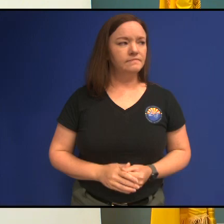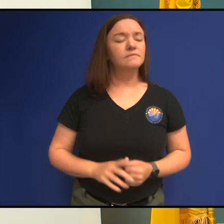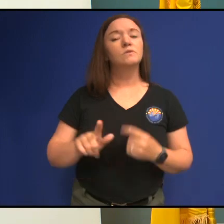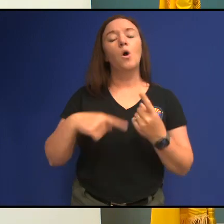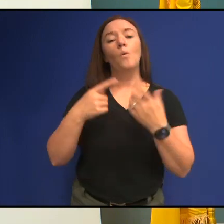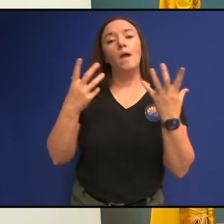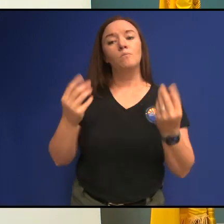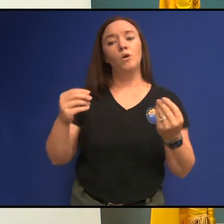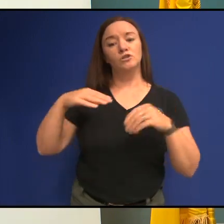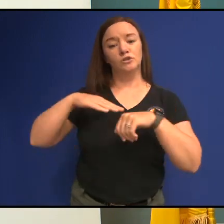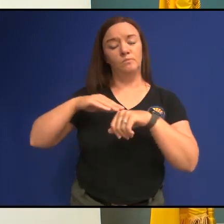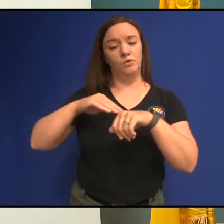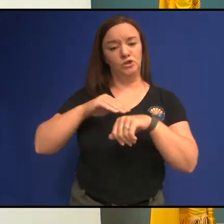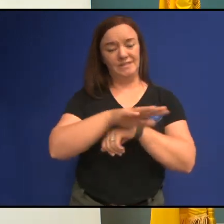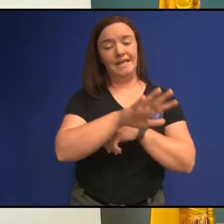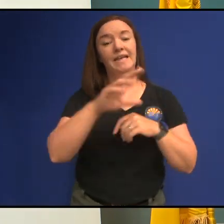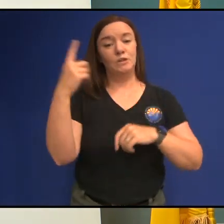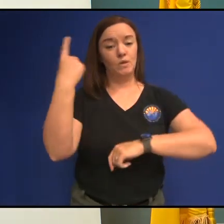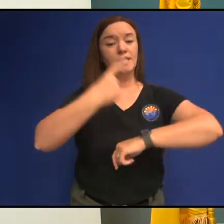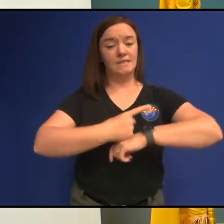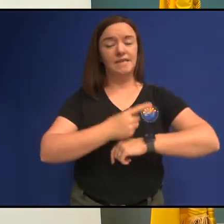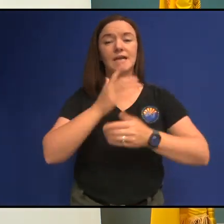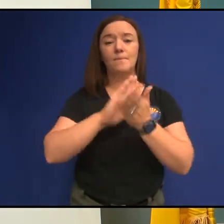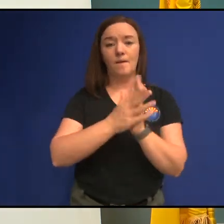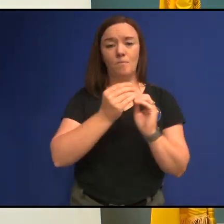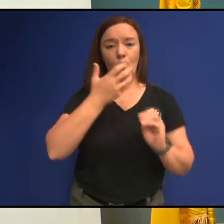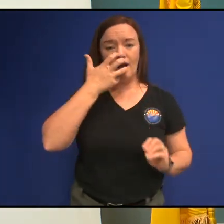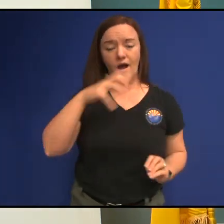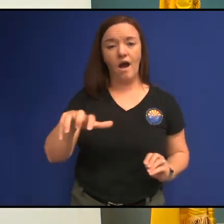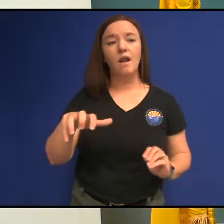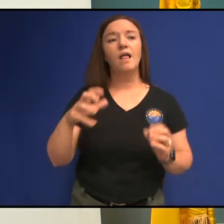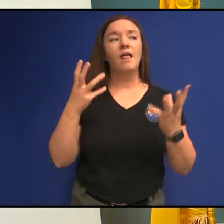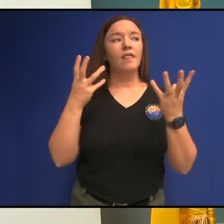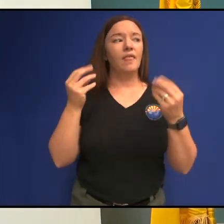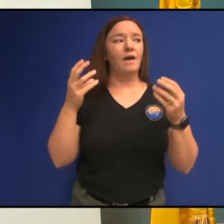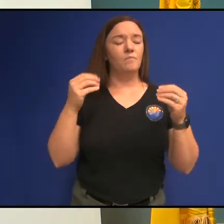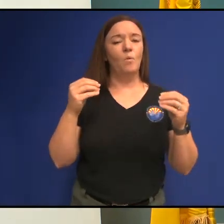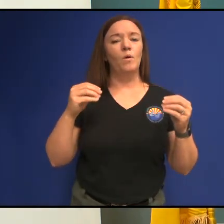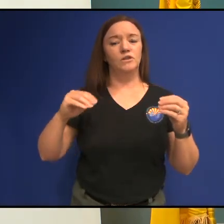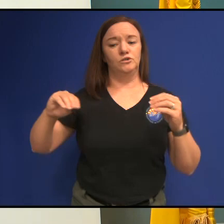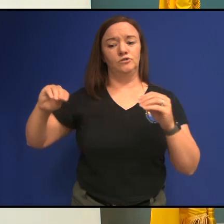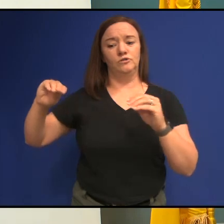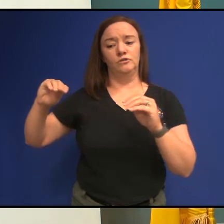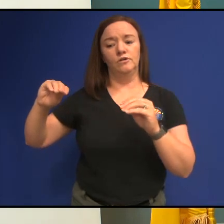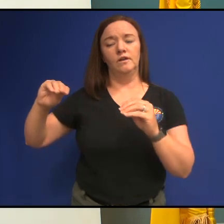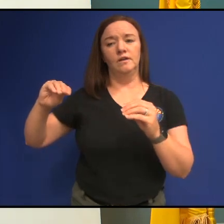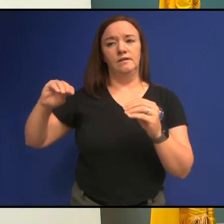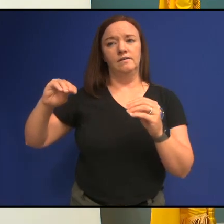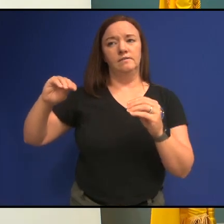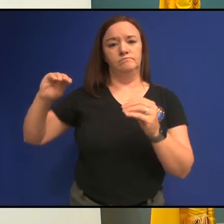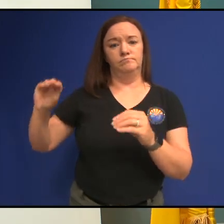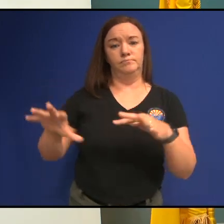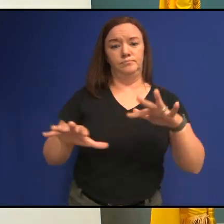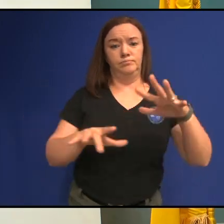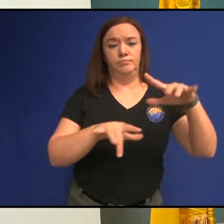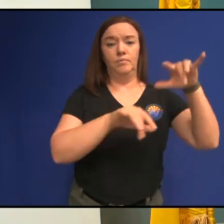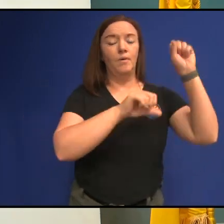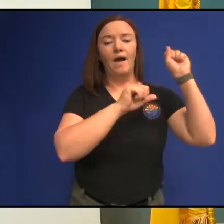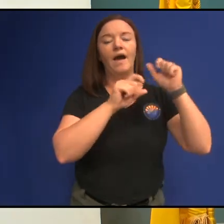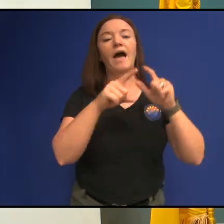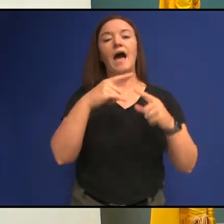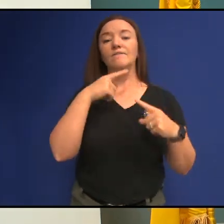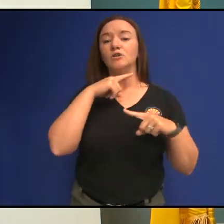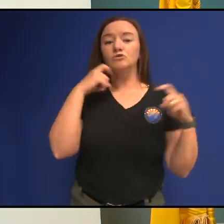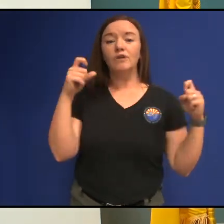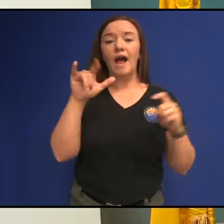So we'll have, during the daytime, things heat up, moisture starts to spread up to us. During the night, we start to see what's called a dry line, where we have